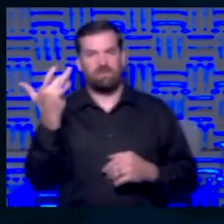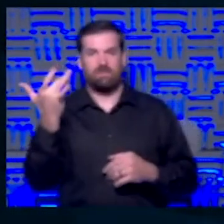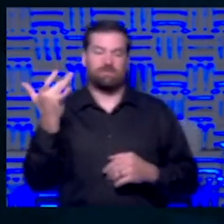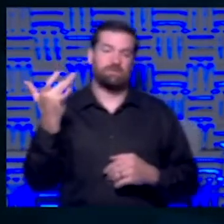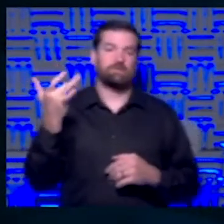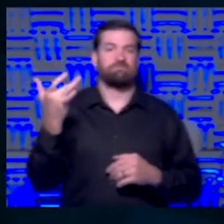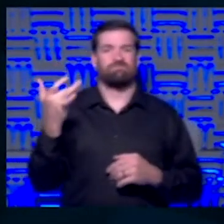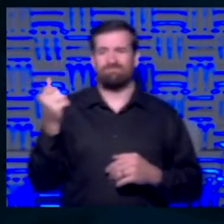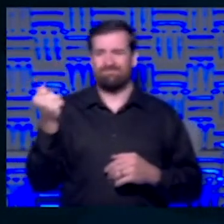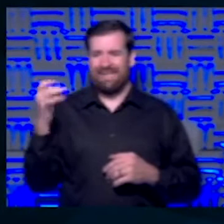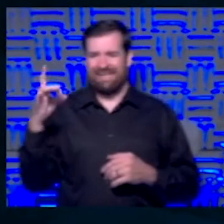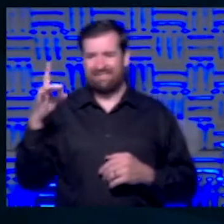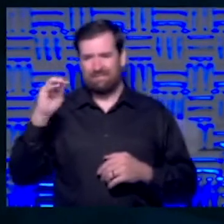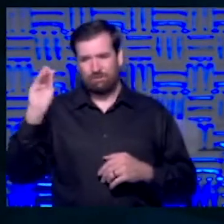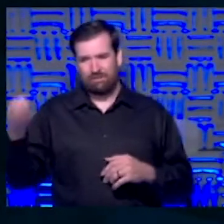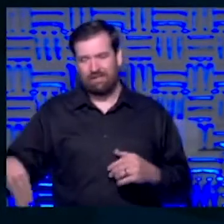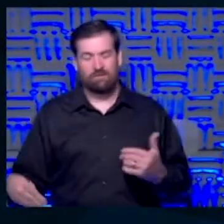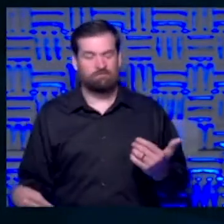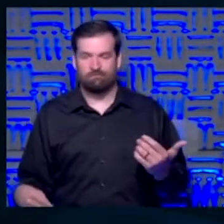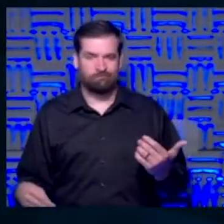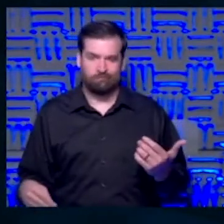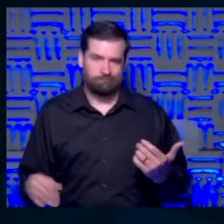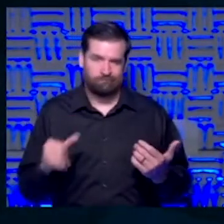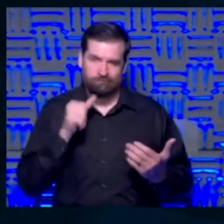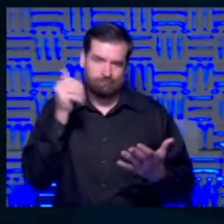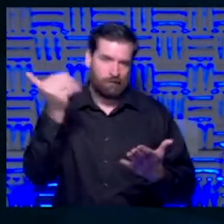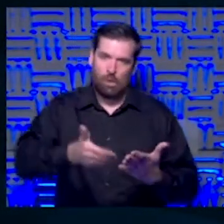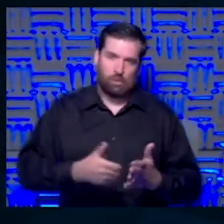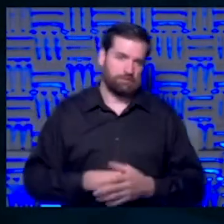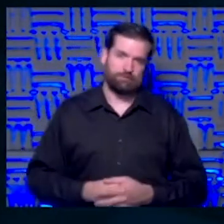it's 18%. We've never had anything close to that.